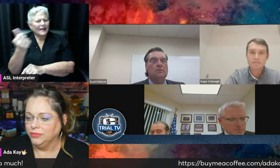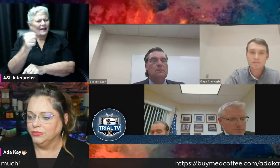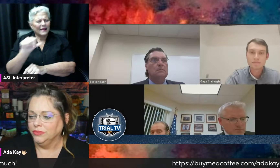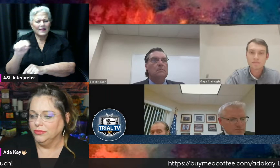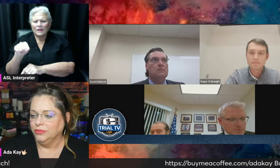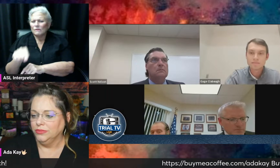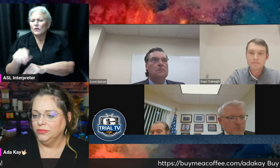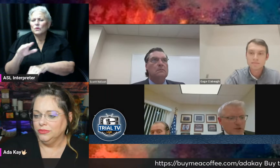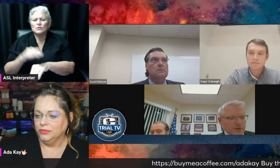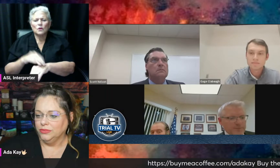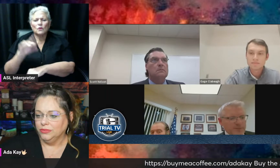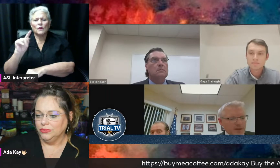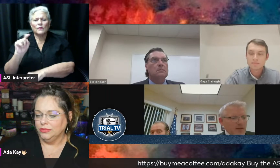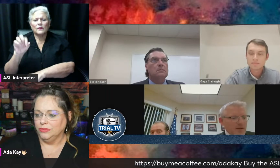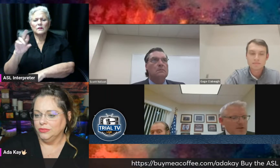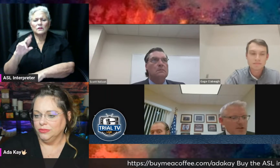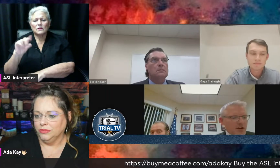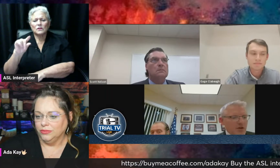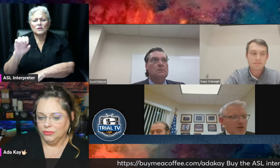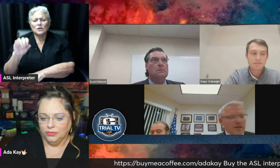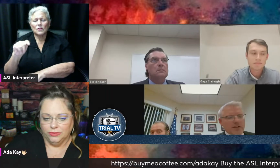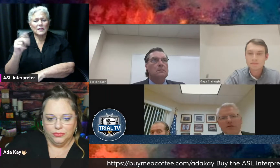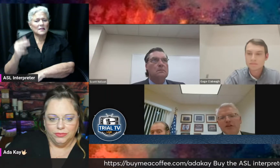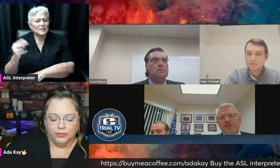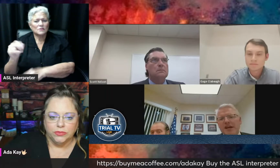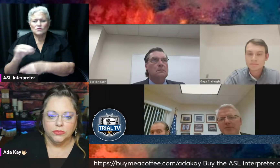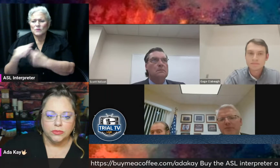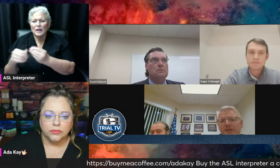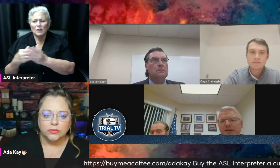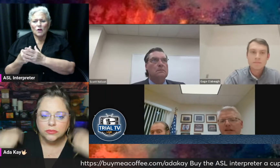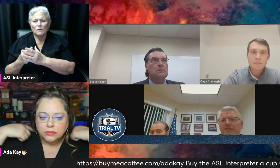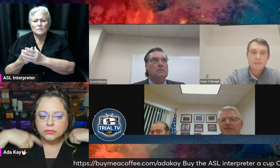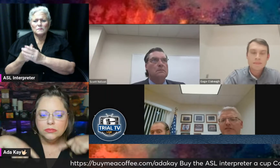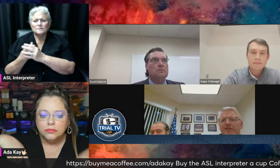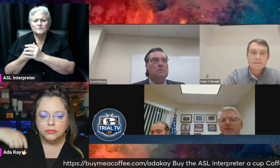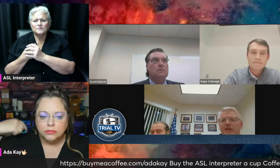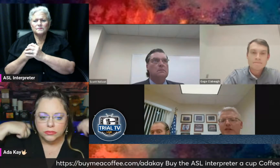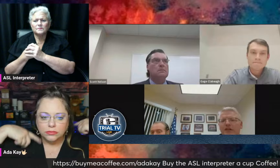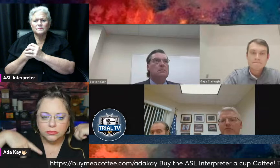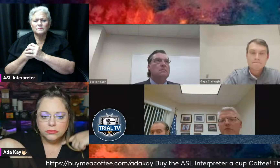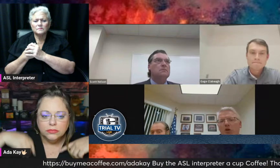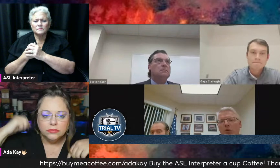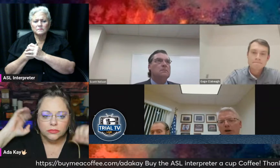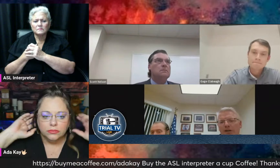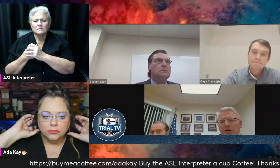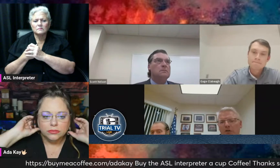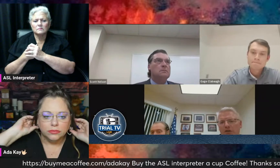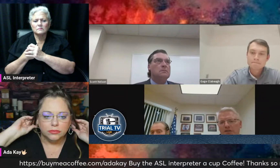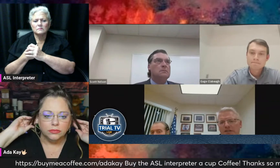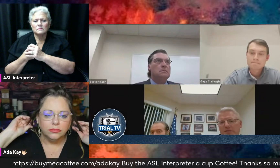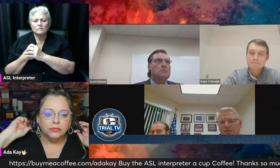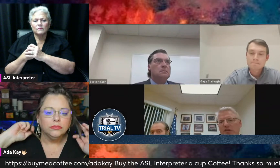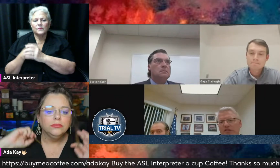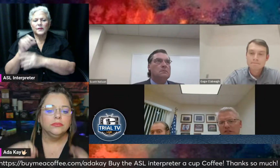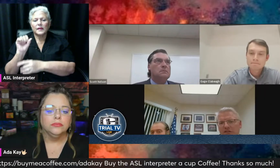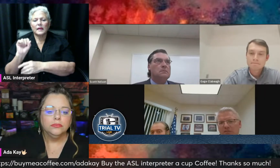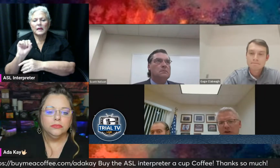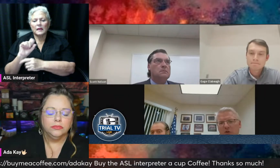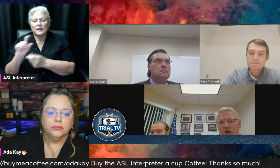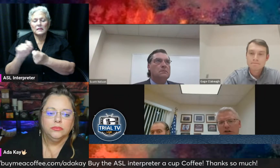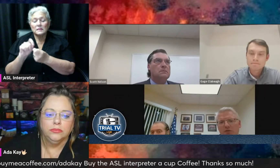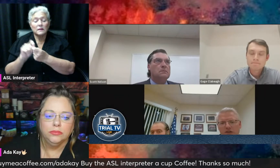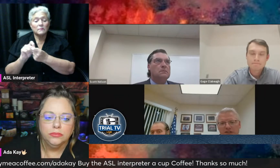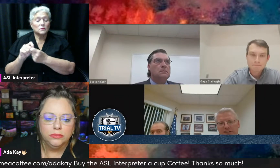all. Okay. So, for example, if marijuana or some derivative